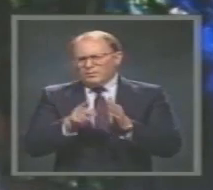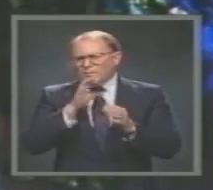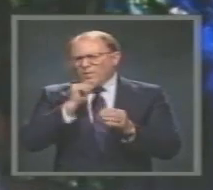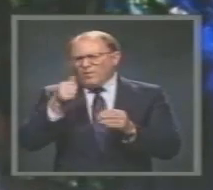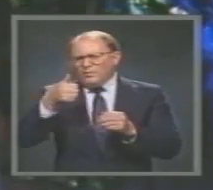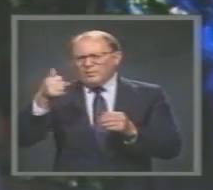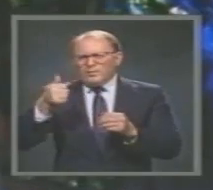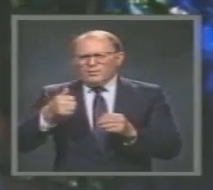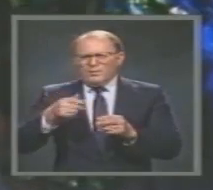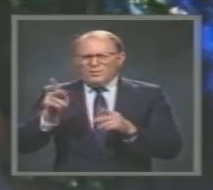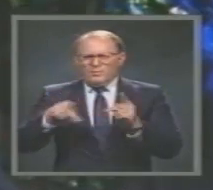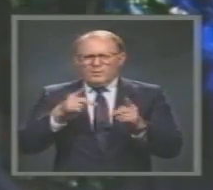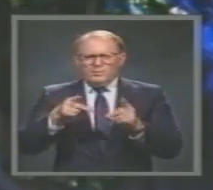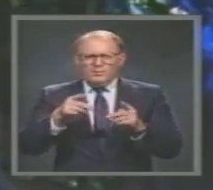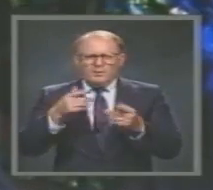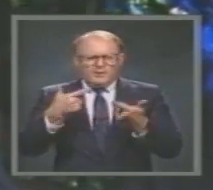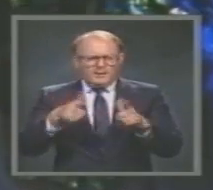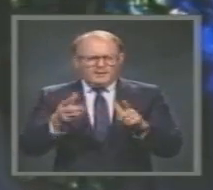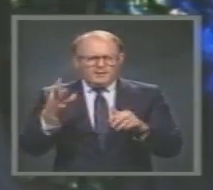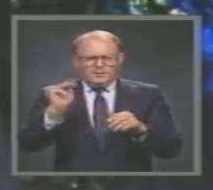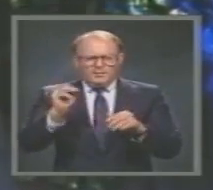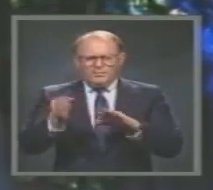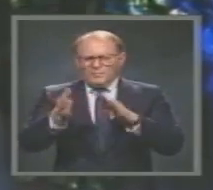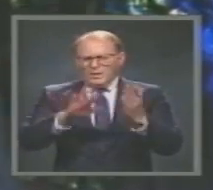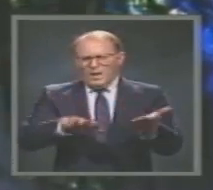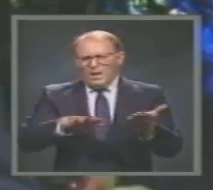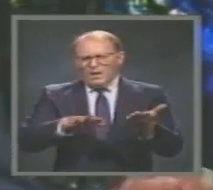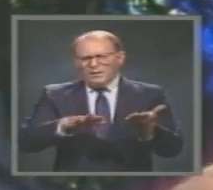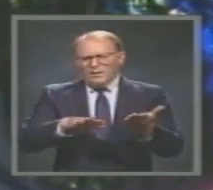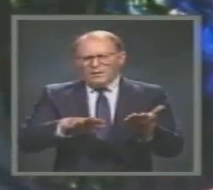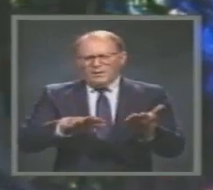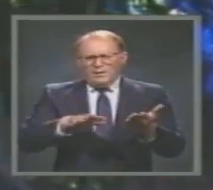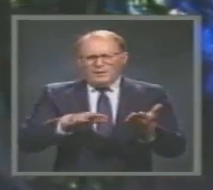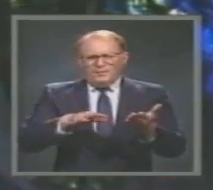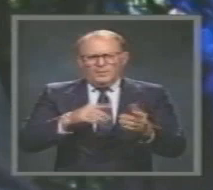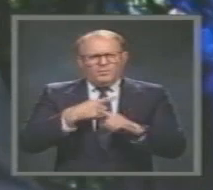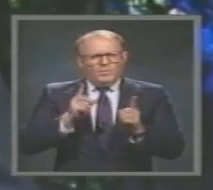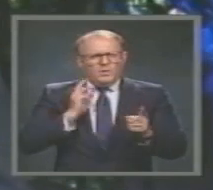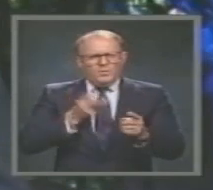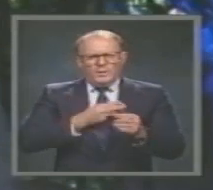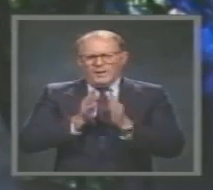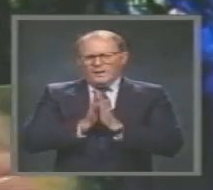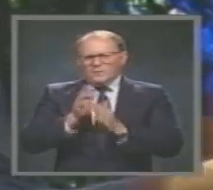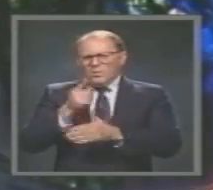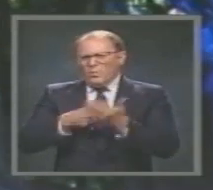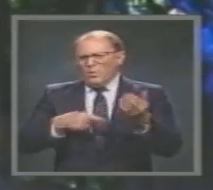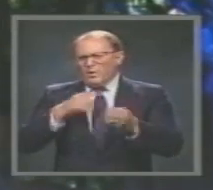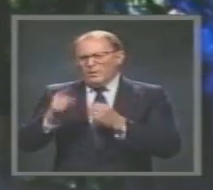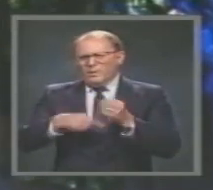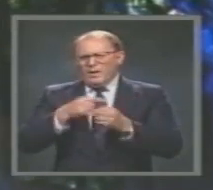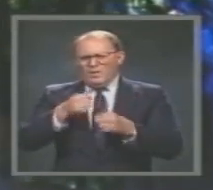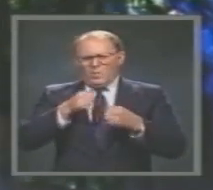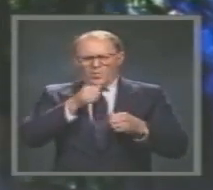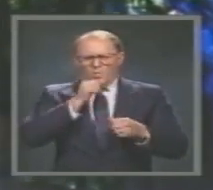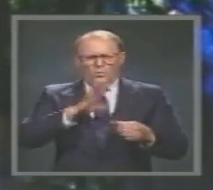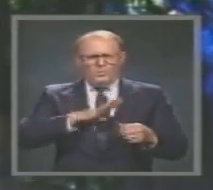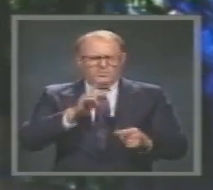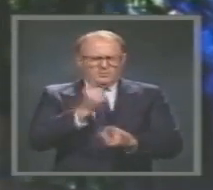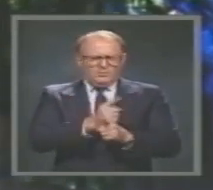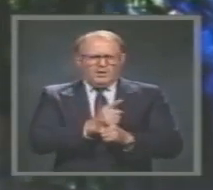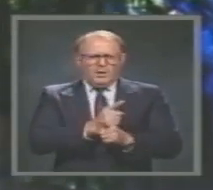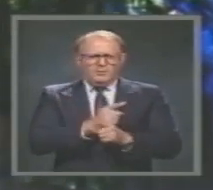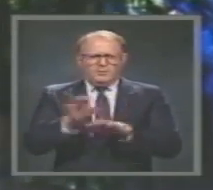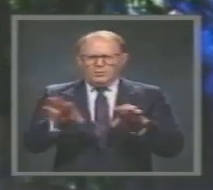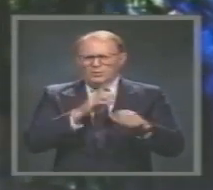euthanasia. But we ask, what about a woman's right over her own body to do with it what she chooses to do?